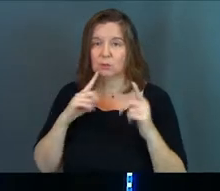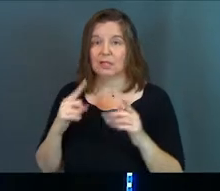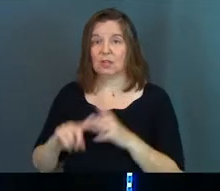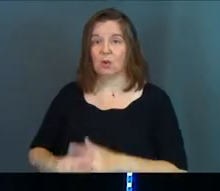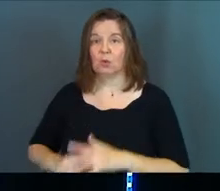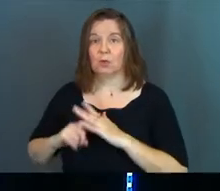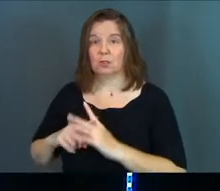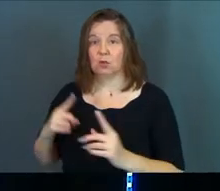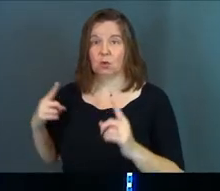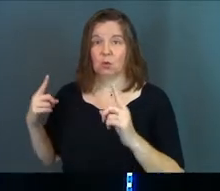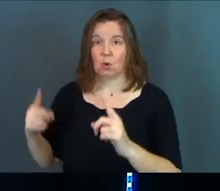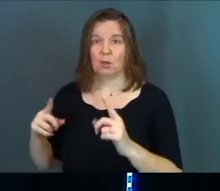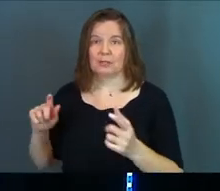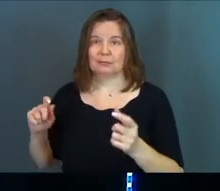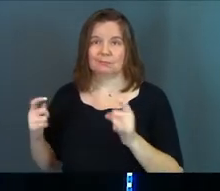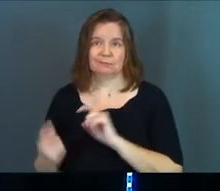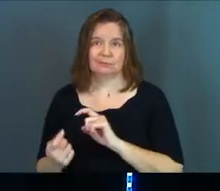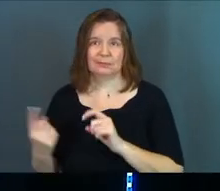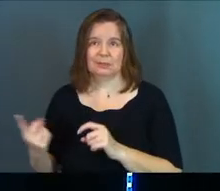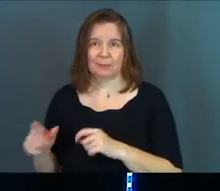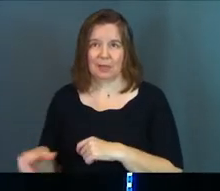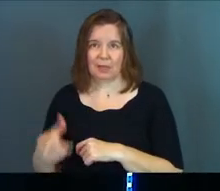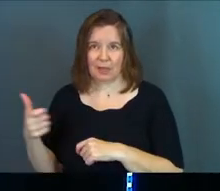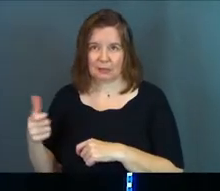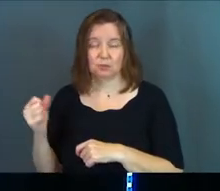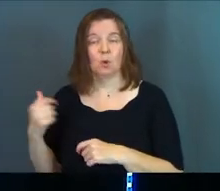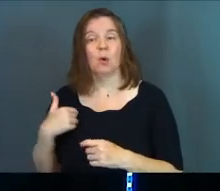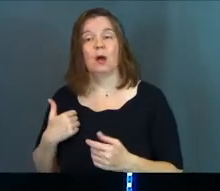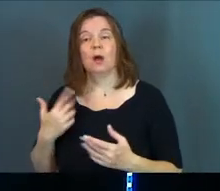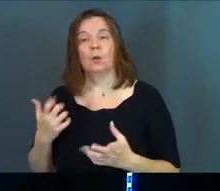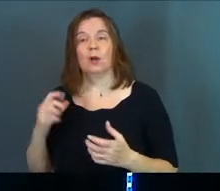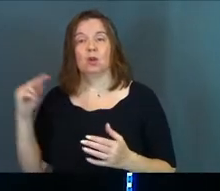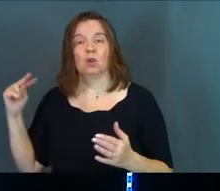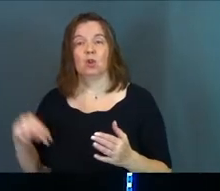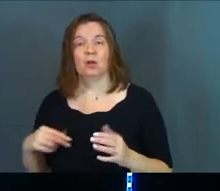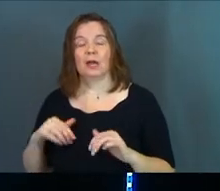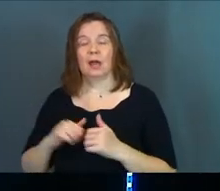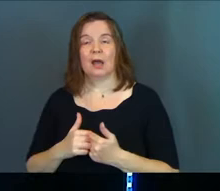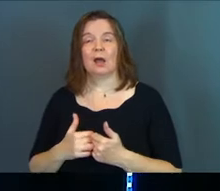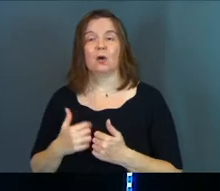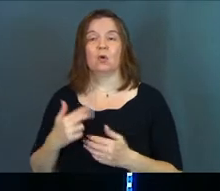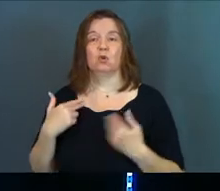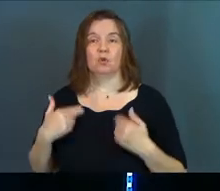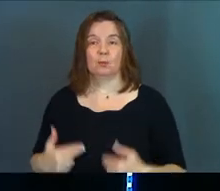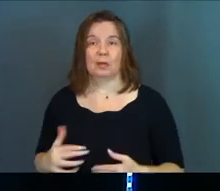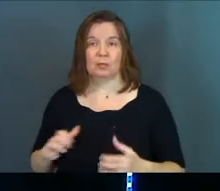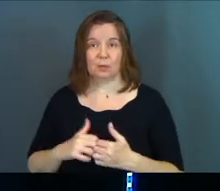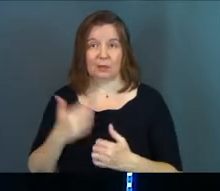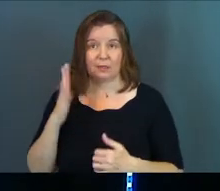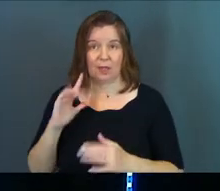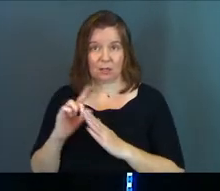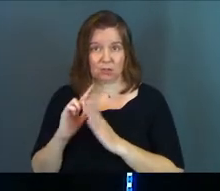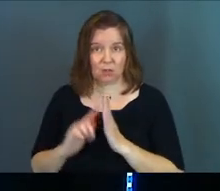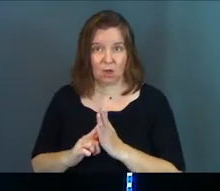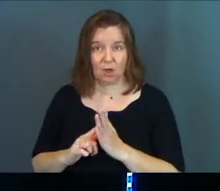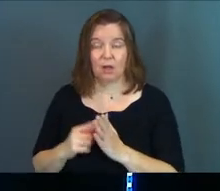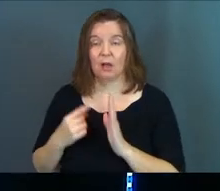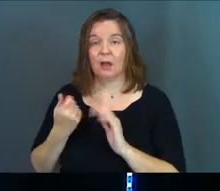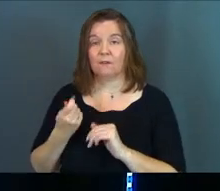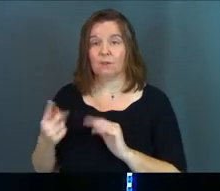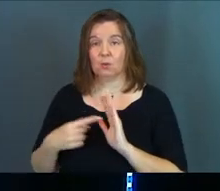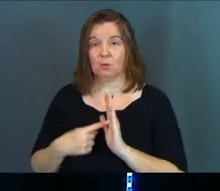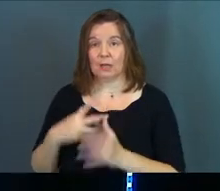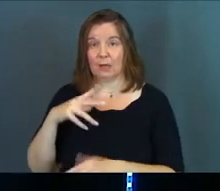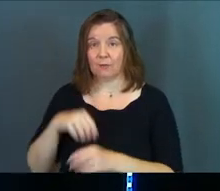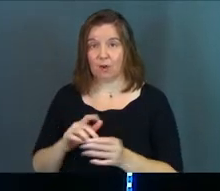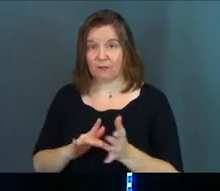the original goal. It's been twisted into something else. And so I want to take a look at this, how humanity has done this with God's law. A few examples